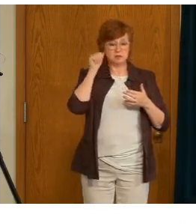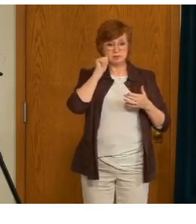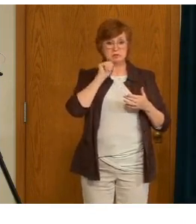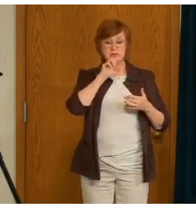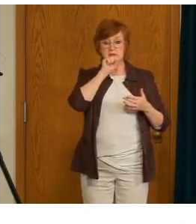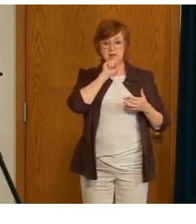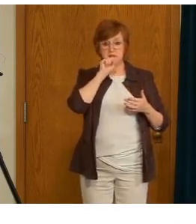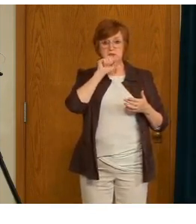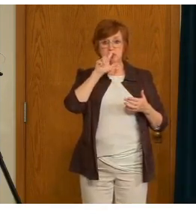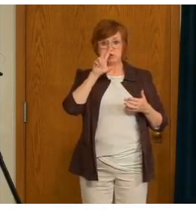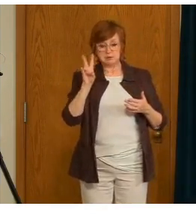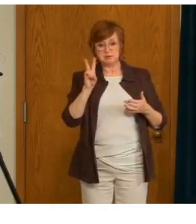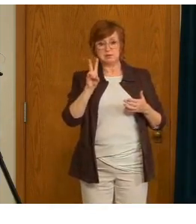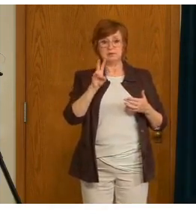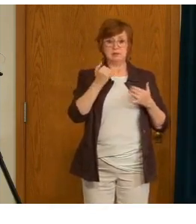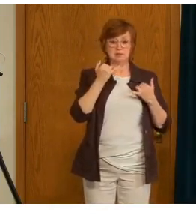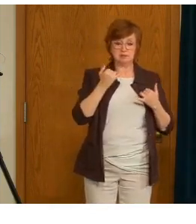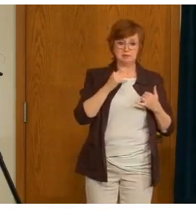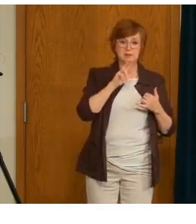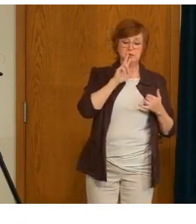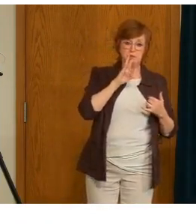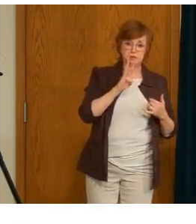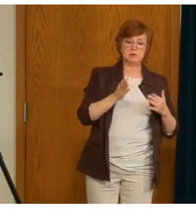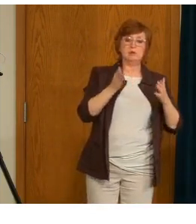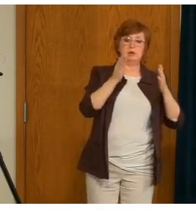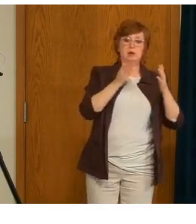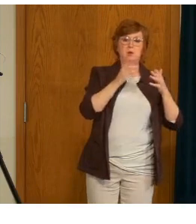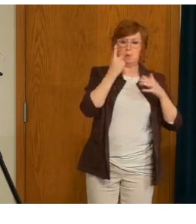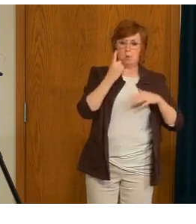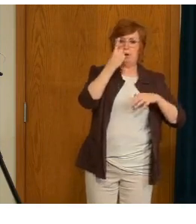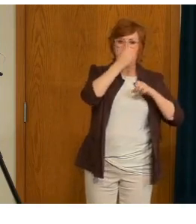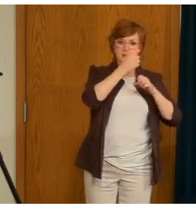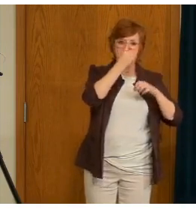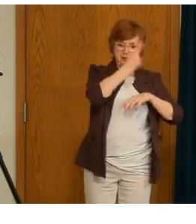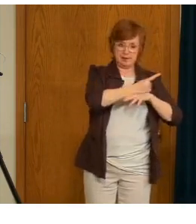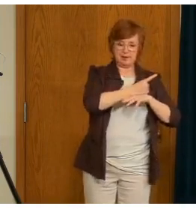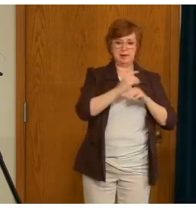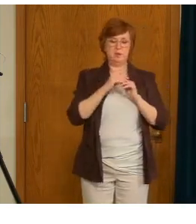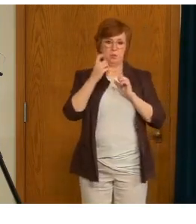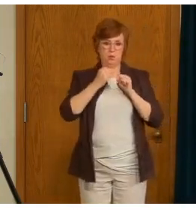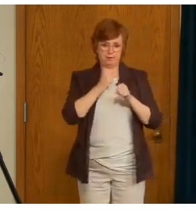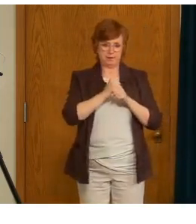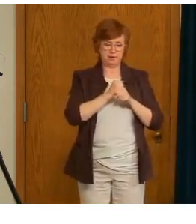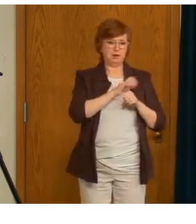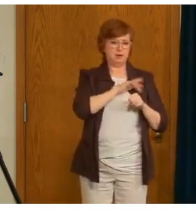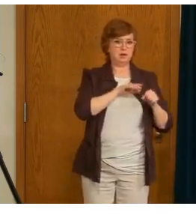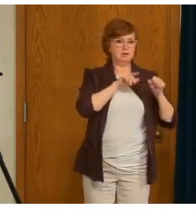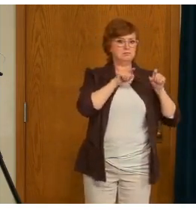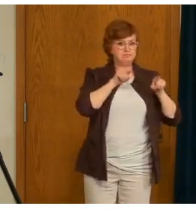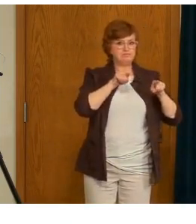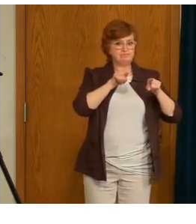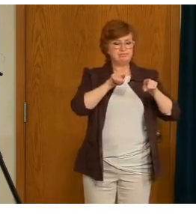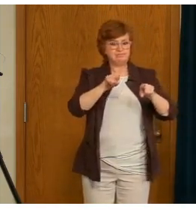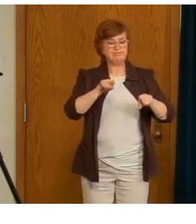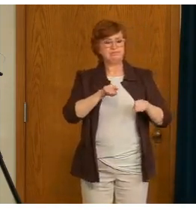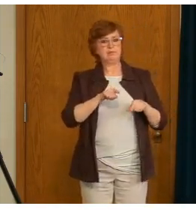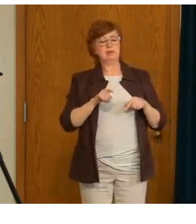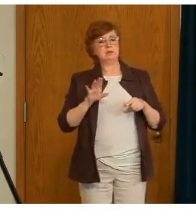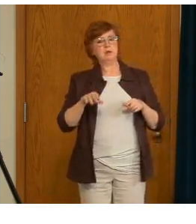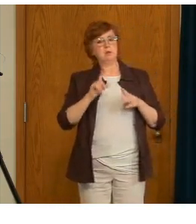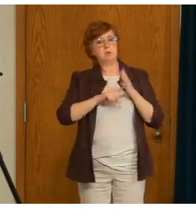There's 91,000 eligible people in that category that we just opened up from that 12 to 17. So we want to make sure that that's done in a controlled